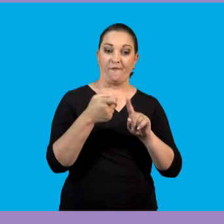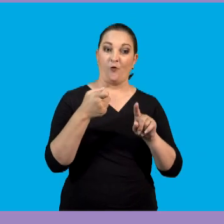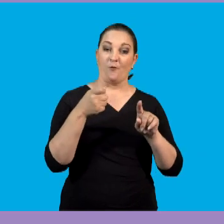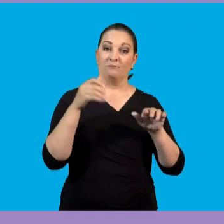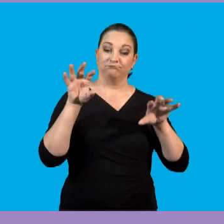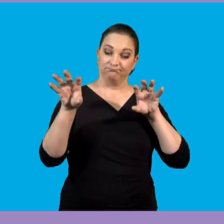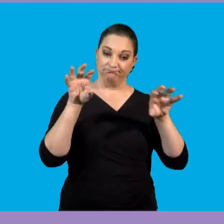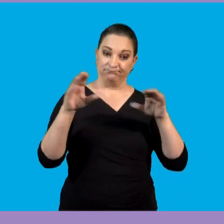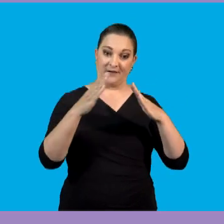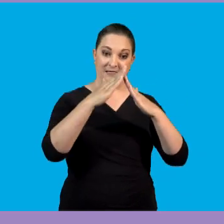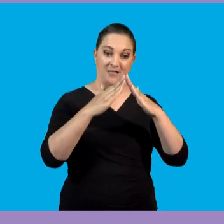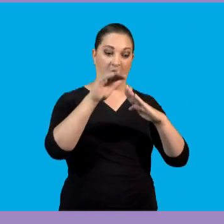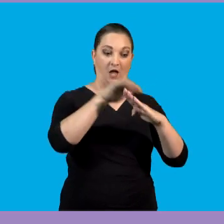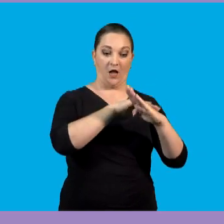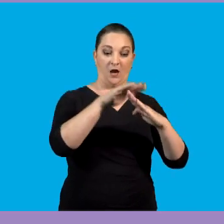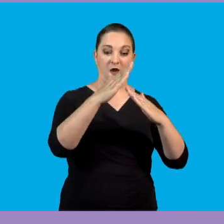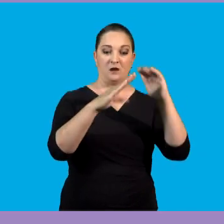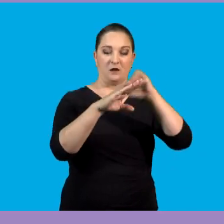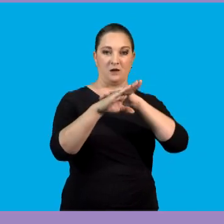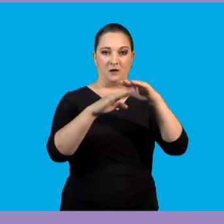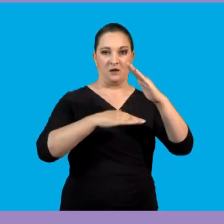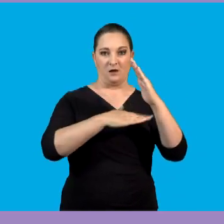of the corresponding sides